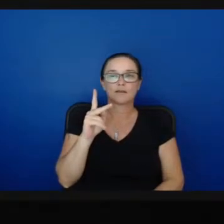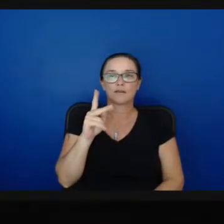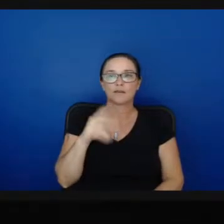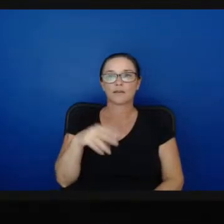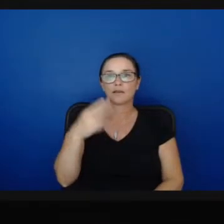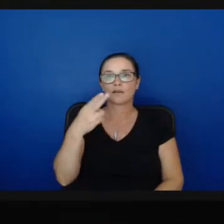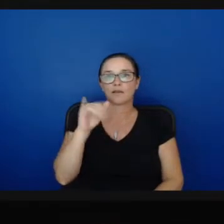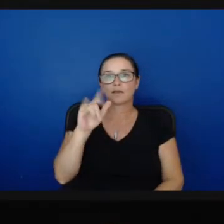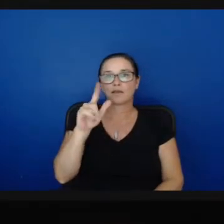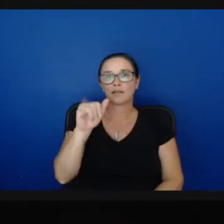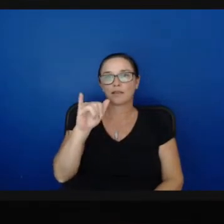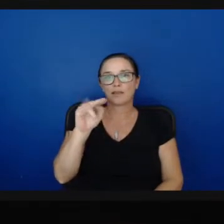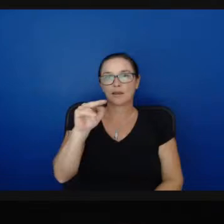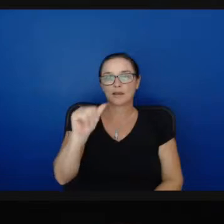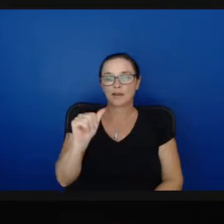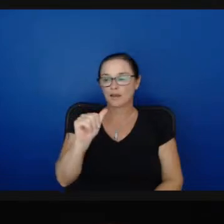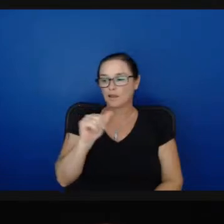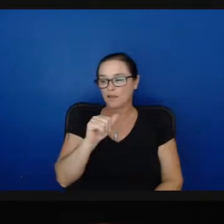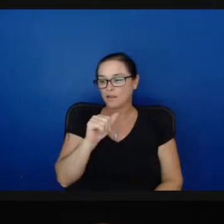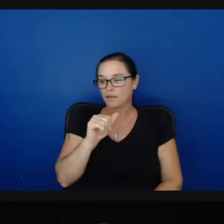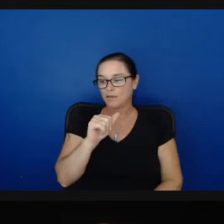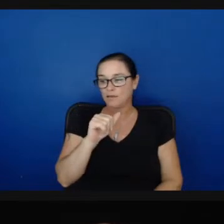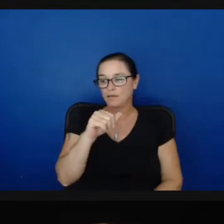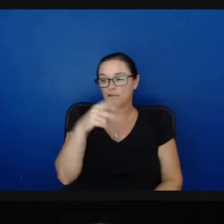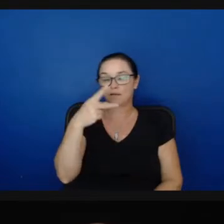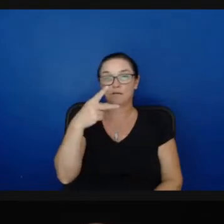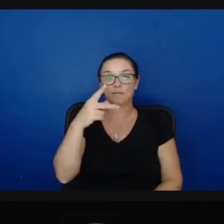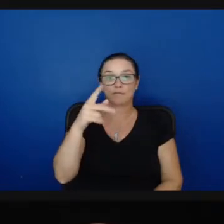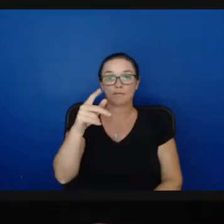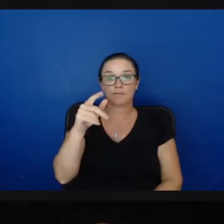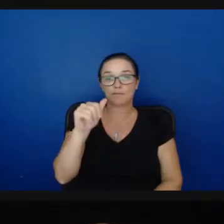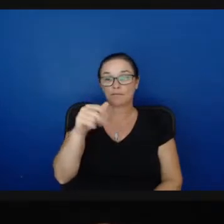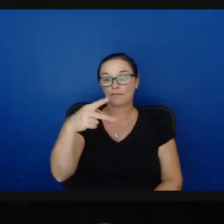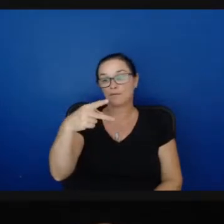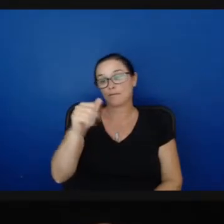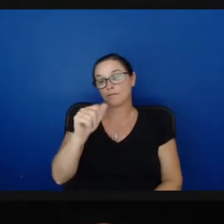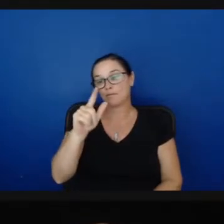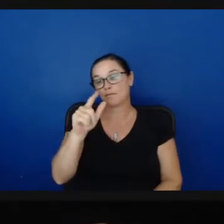Hilanapali, which we were looking at closely for many of the last weeks, has stopped transmitting,